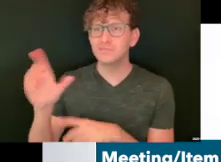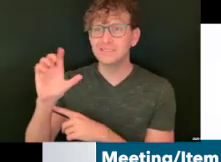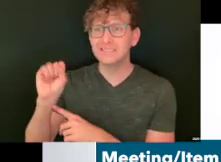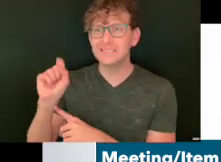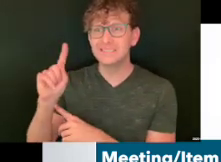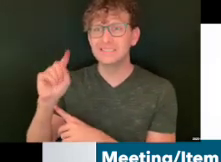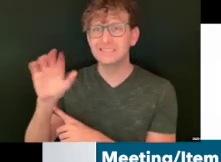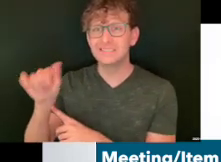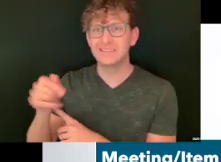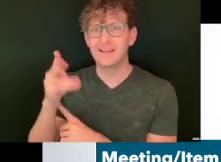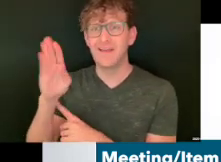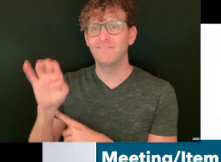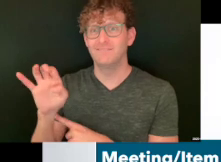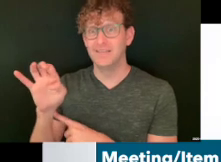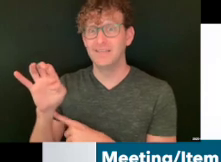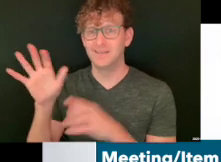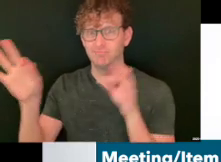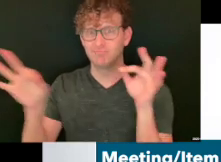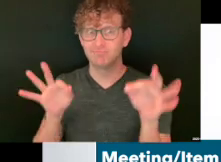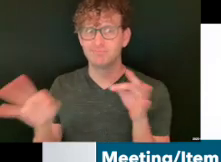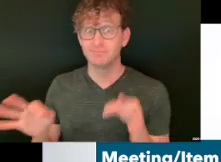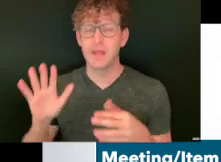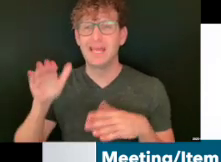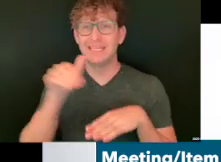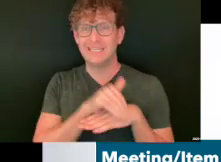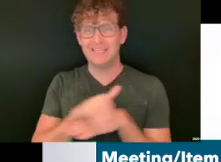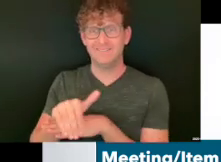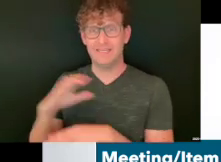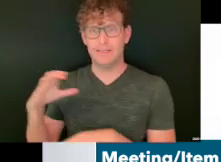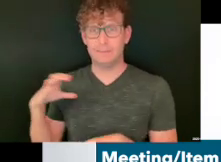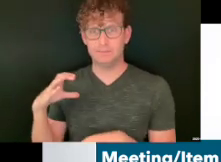due to the funding plan being presented to the board.